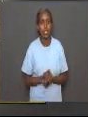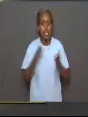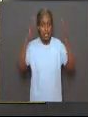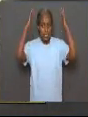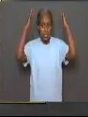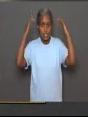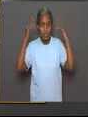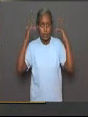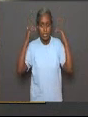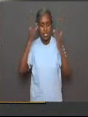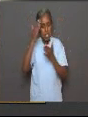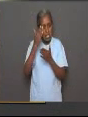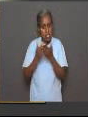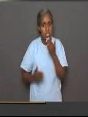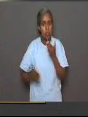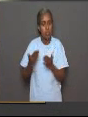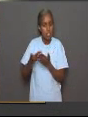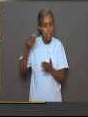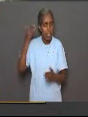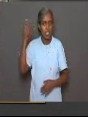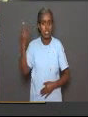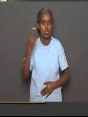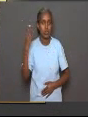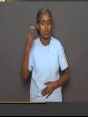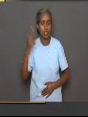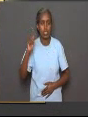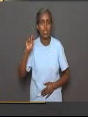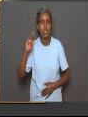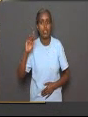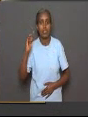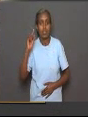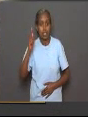Egyptians were some of the earliest users of trigonometry.